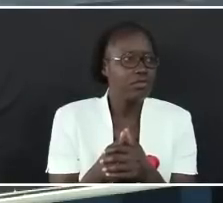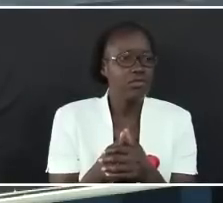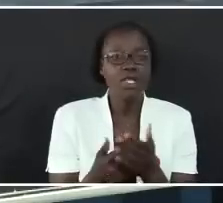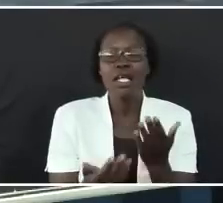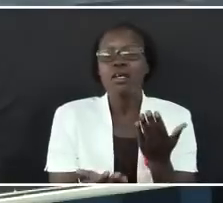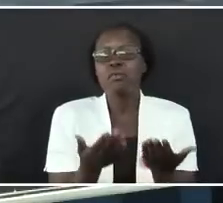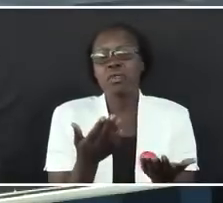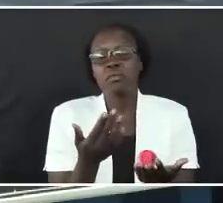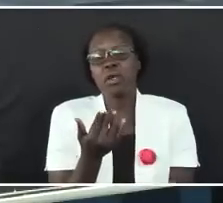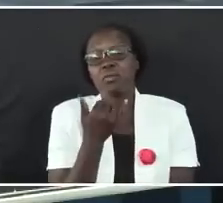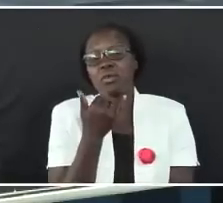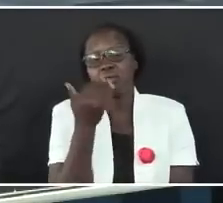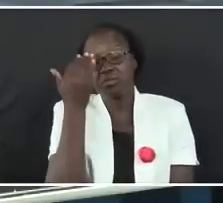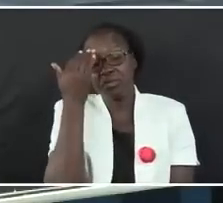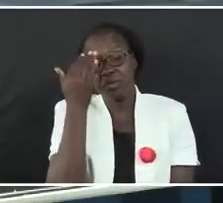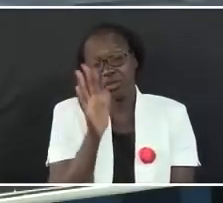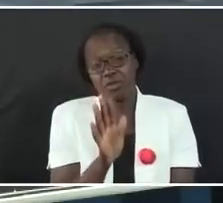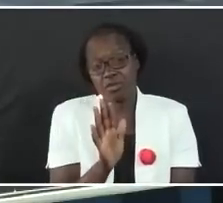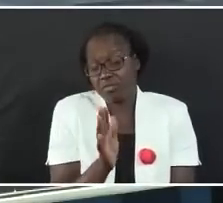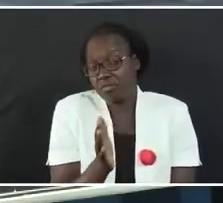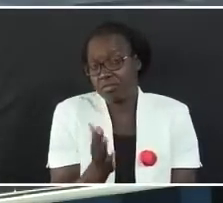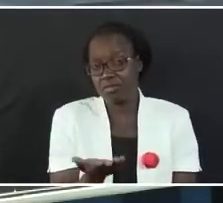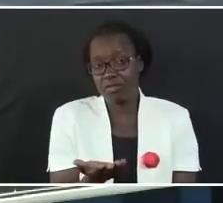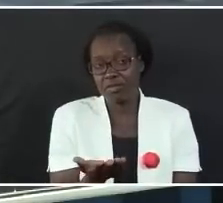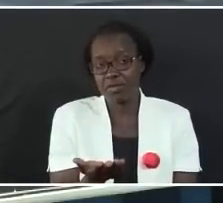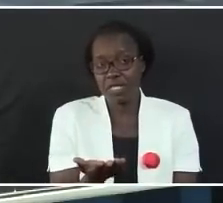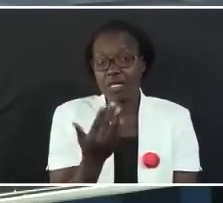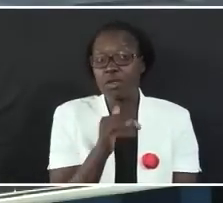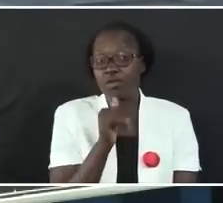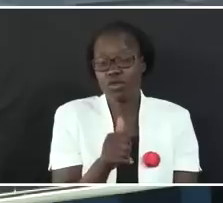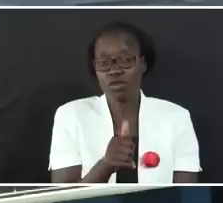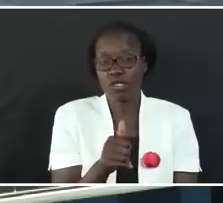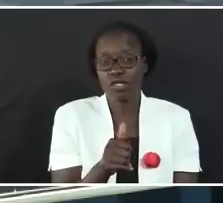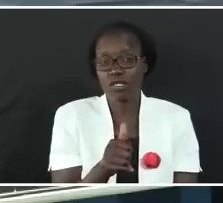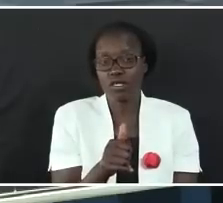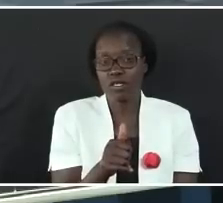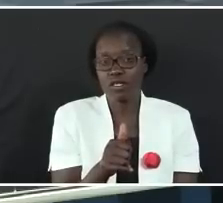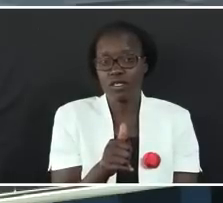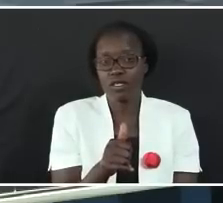Maybe I'm wrong. Maybe. Maybe not.